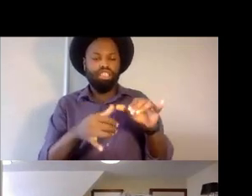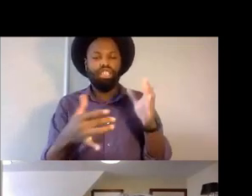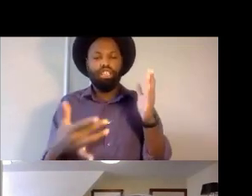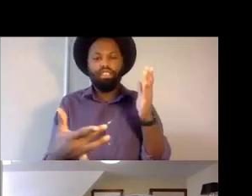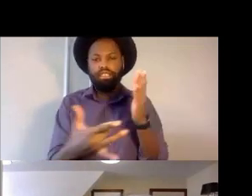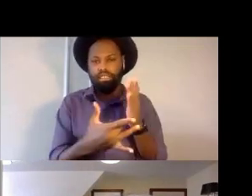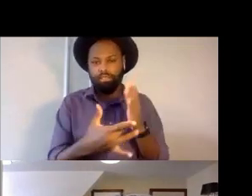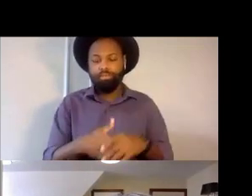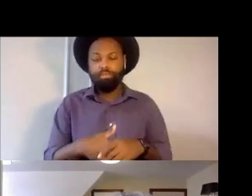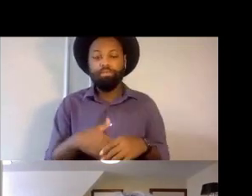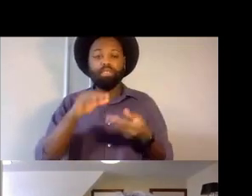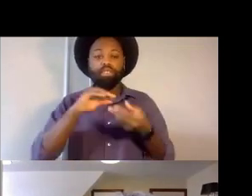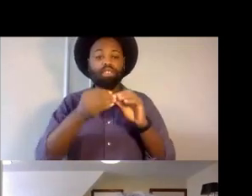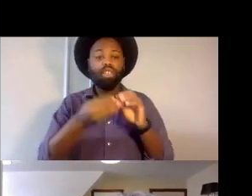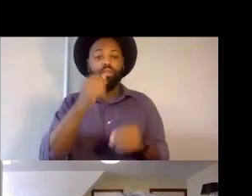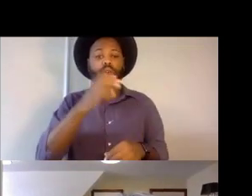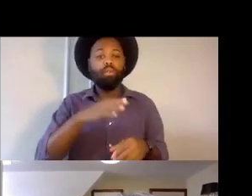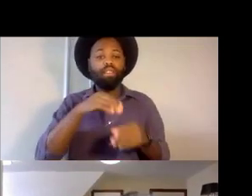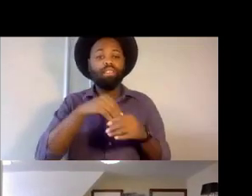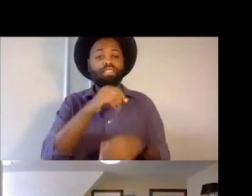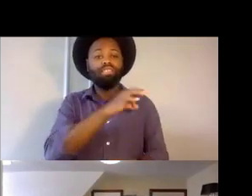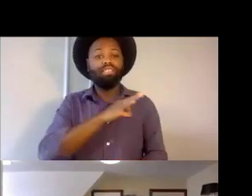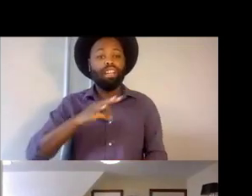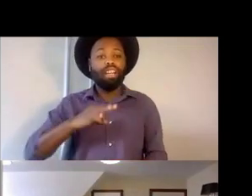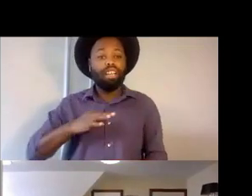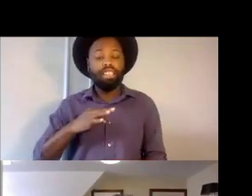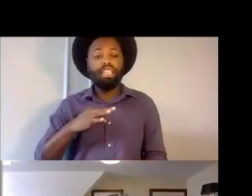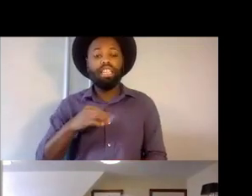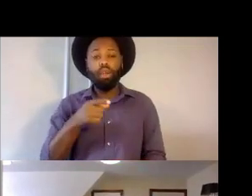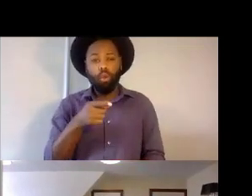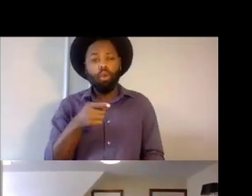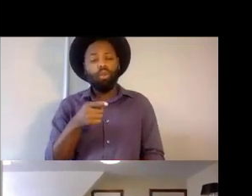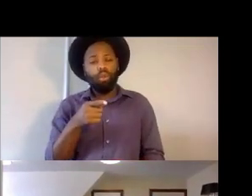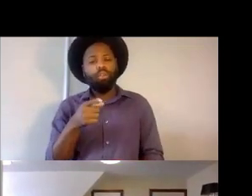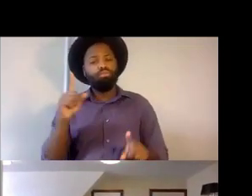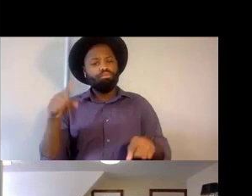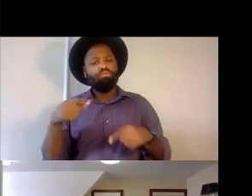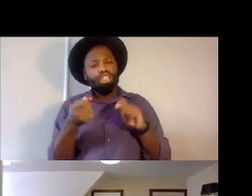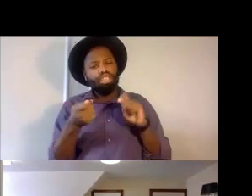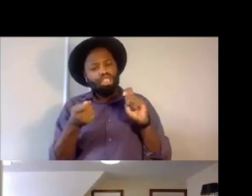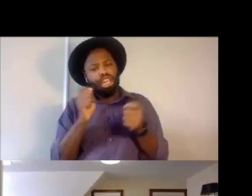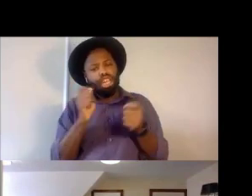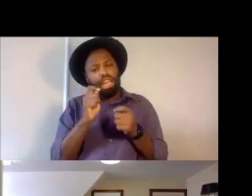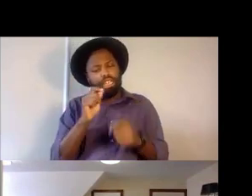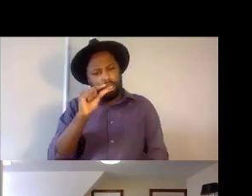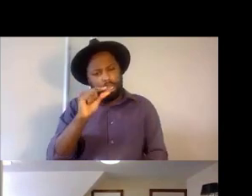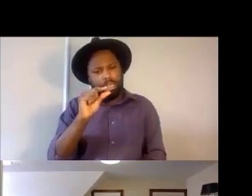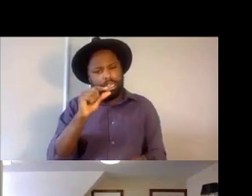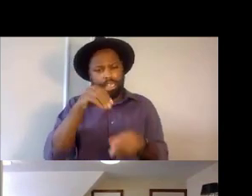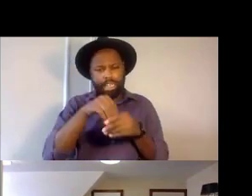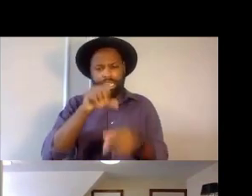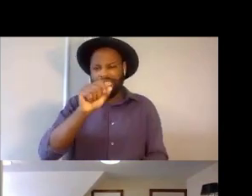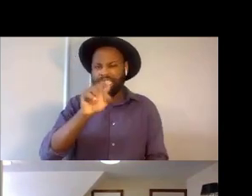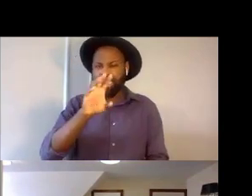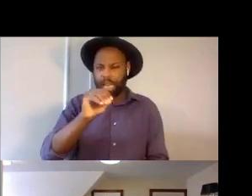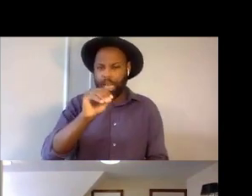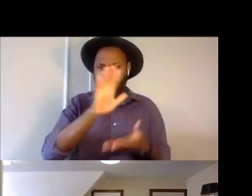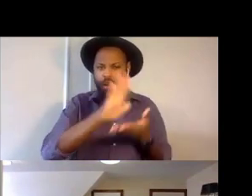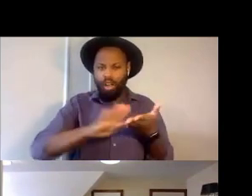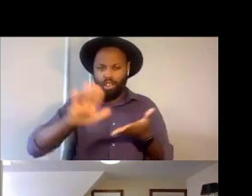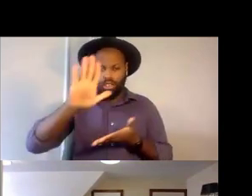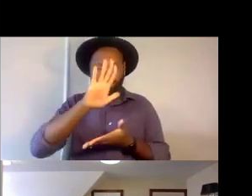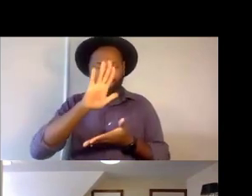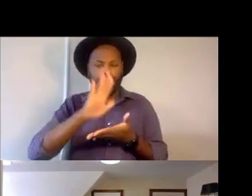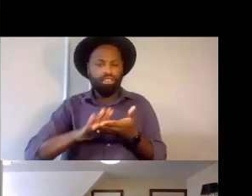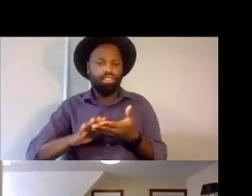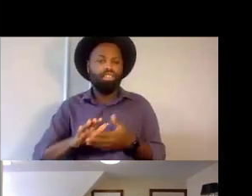have really changed slightly in the STEM colleges. Tenure track